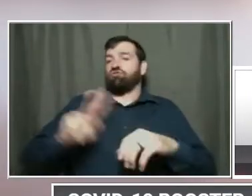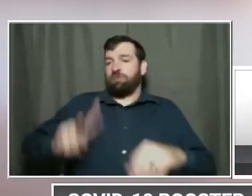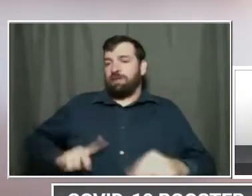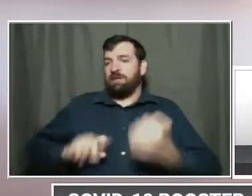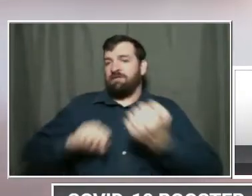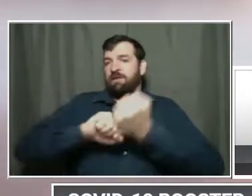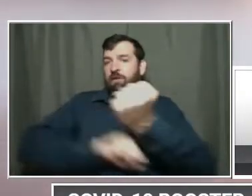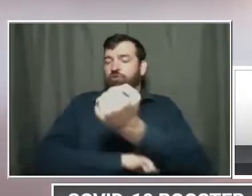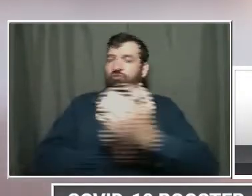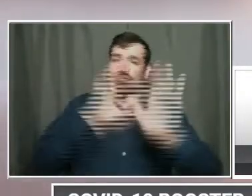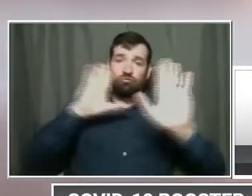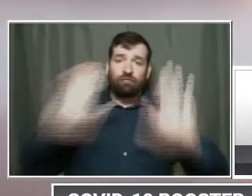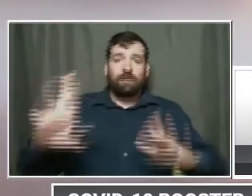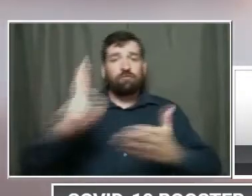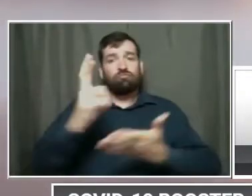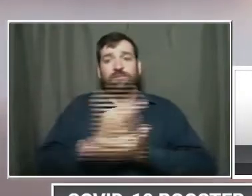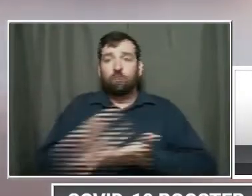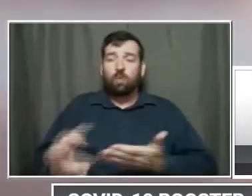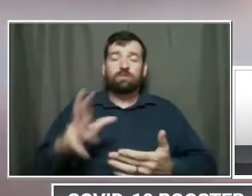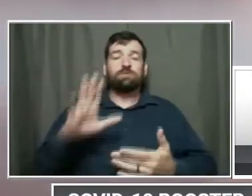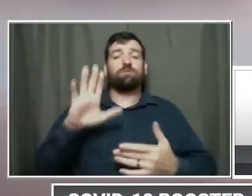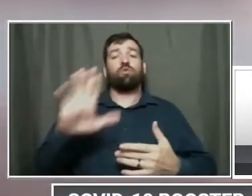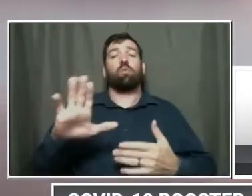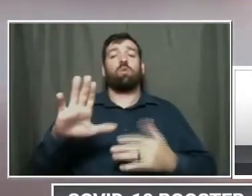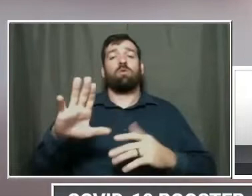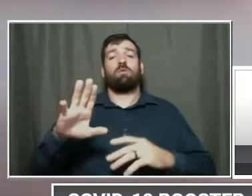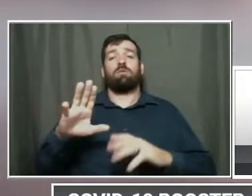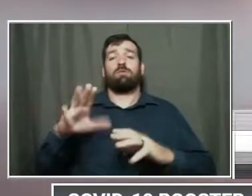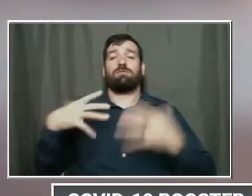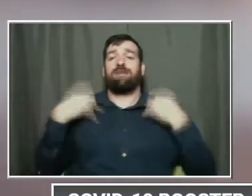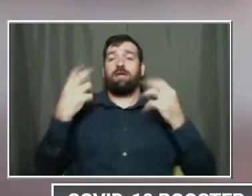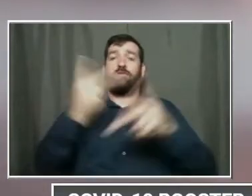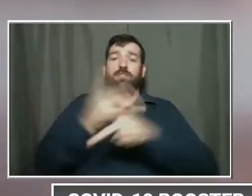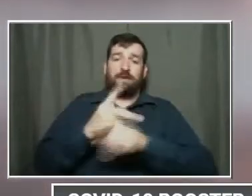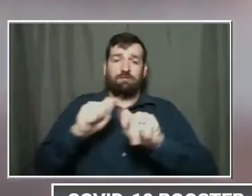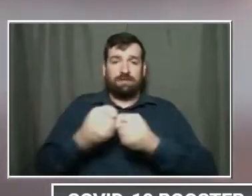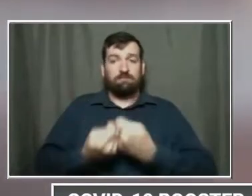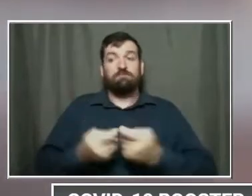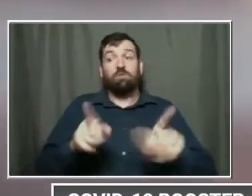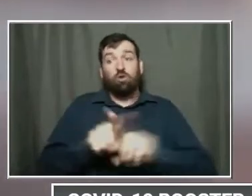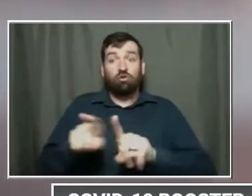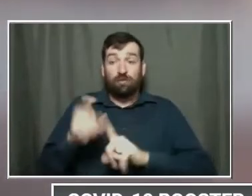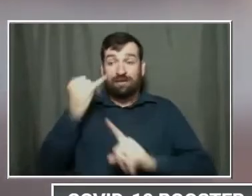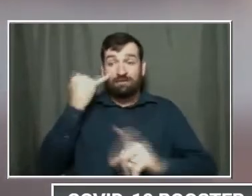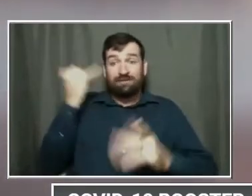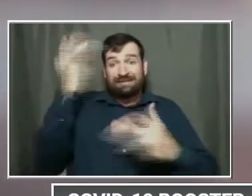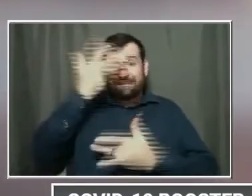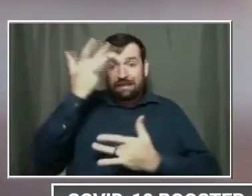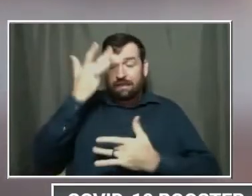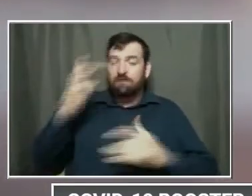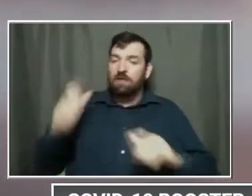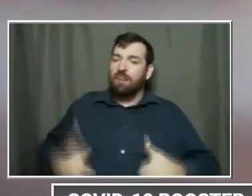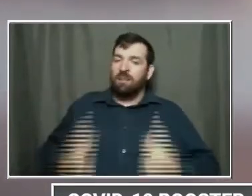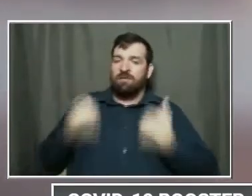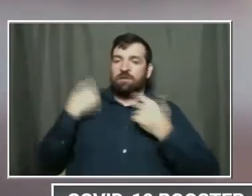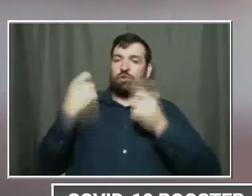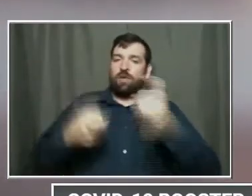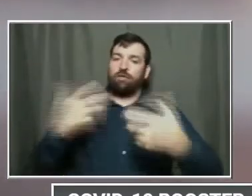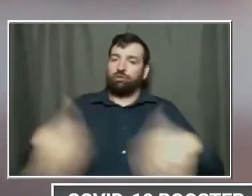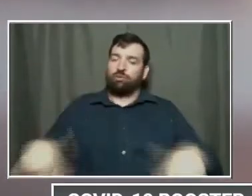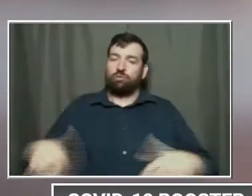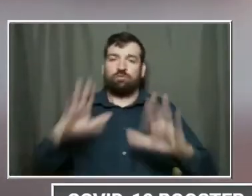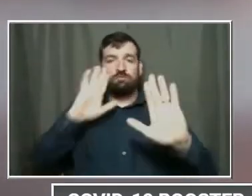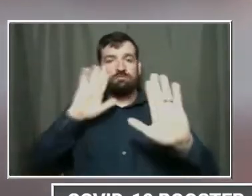resource. Your healthcare team is a great resource. And if you are sick enough to need a kidney, living donation is a great option. If your loved ones or anyone you